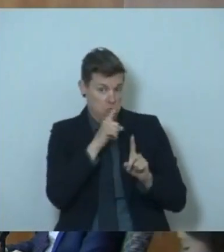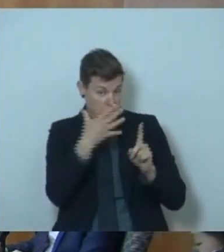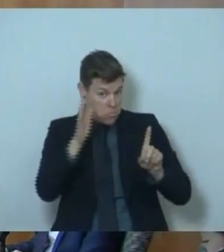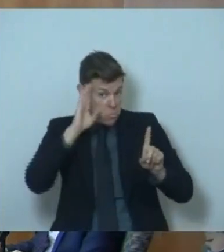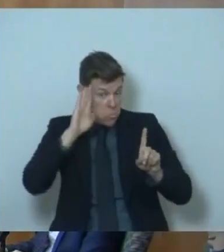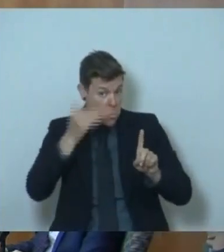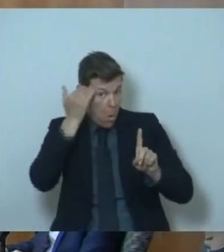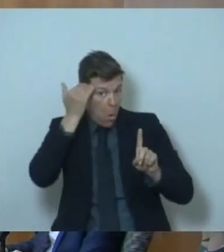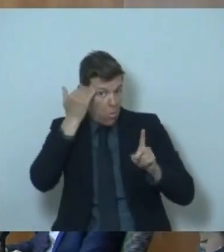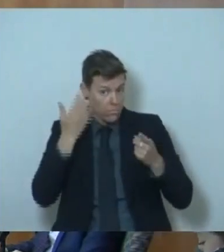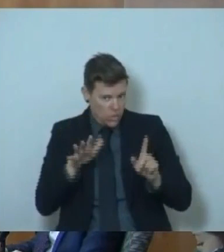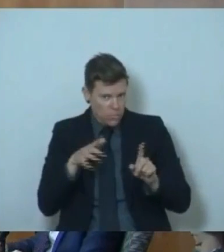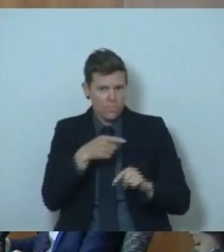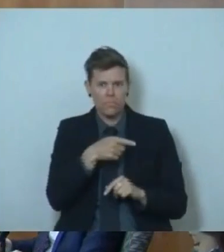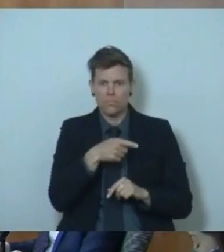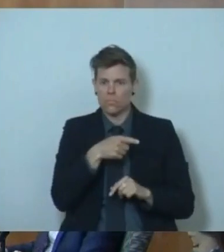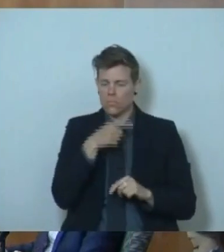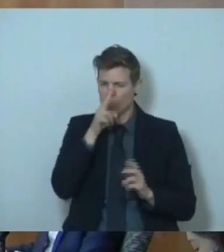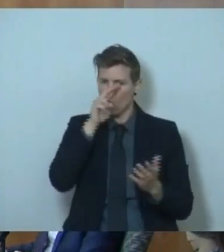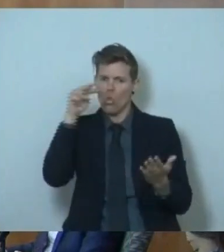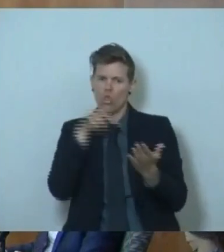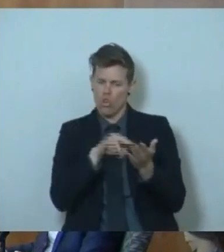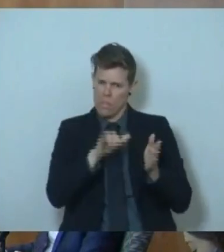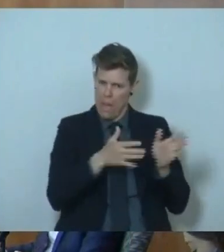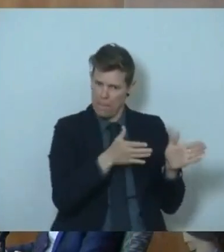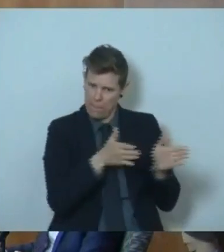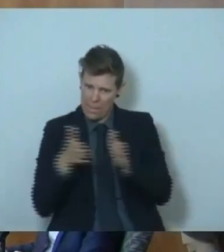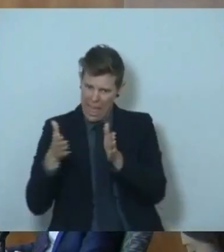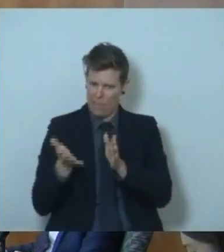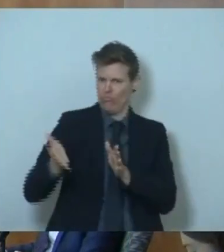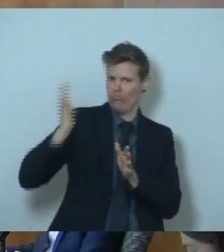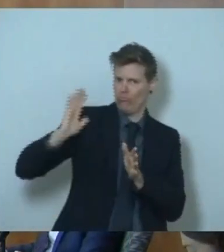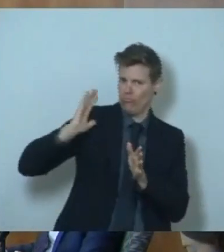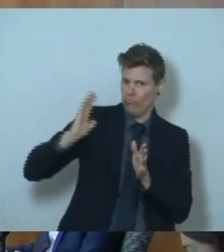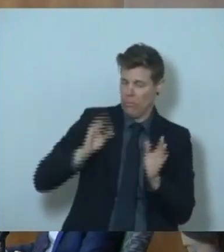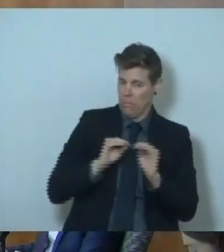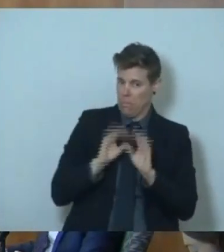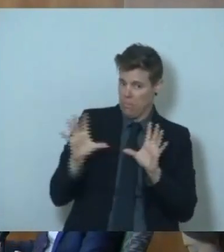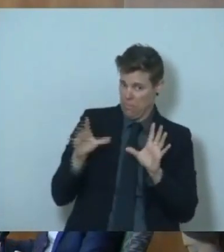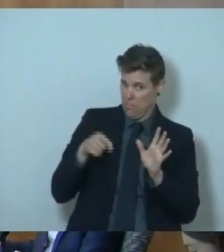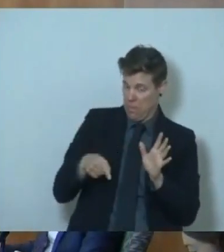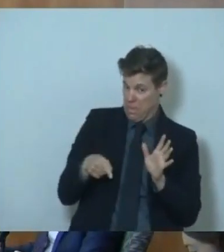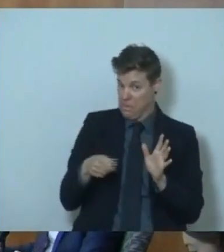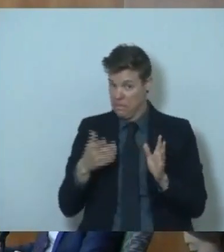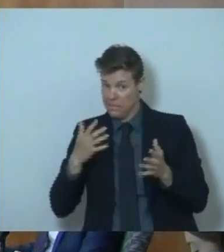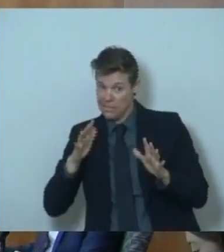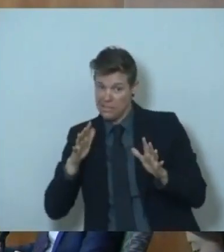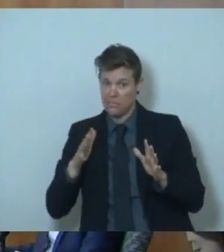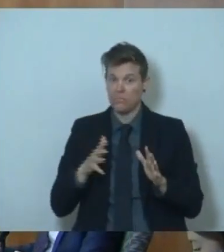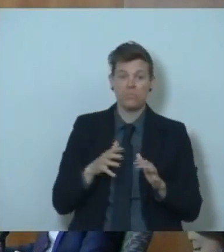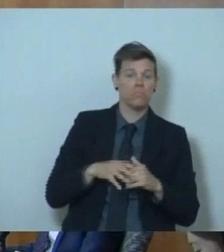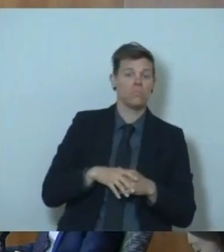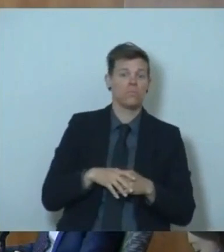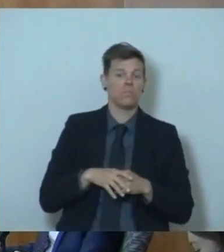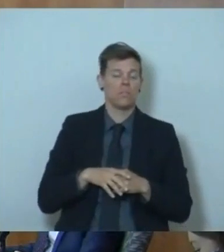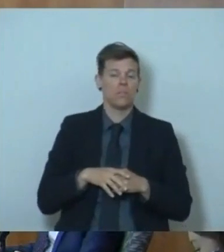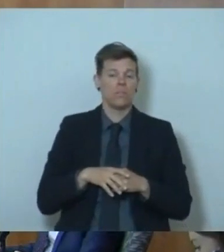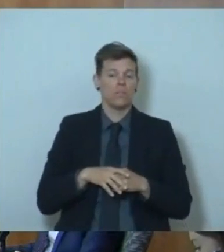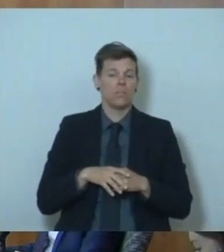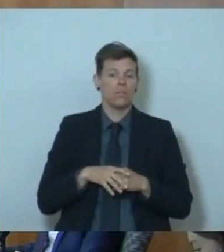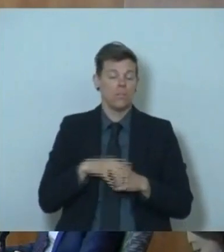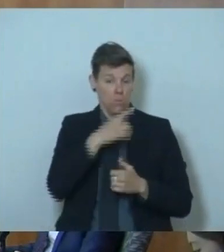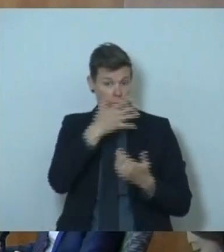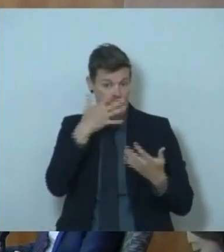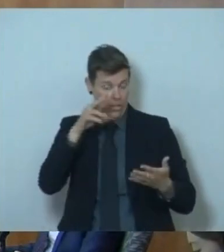influenza plan. It's clear just from a really, I think, cursory kind of look at it that there are definitely some gaps